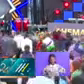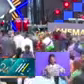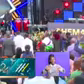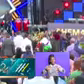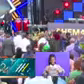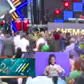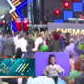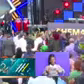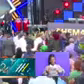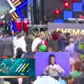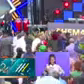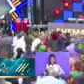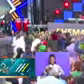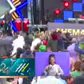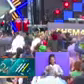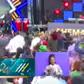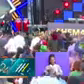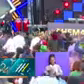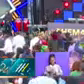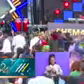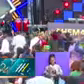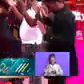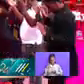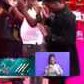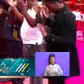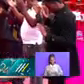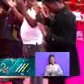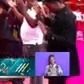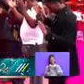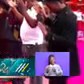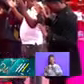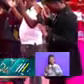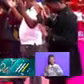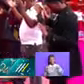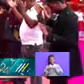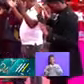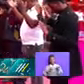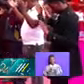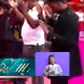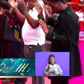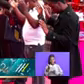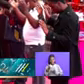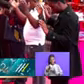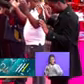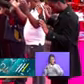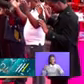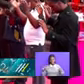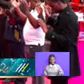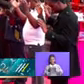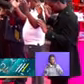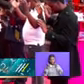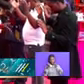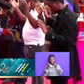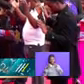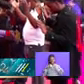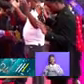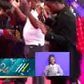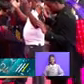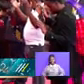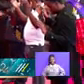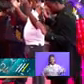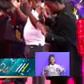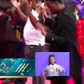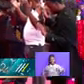receive my portion of this miracle breakthrough must happen in